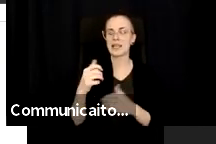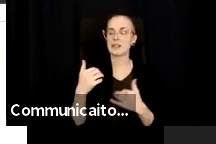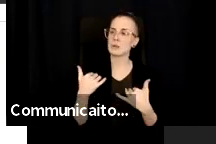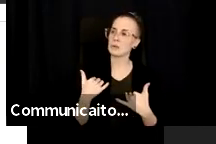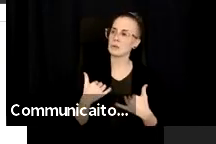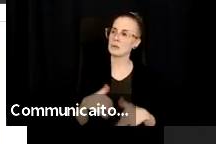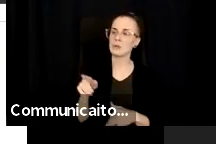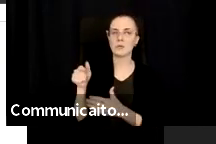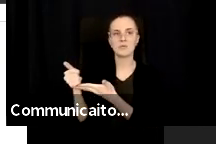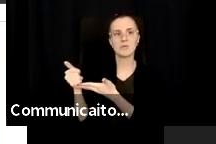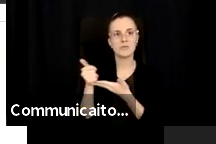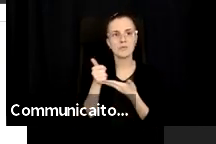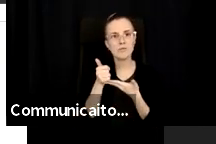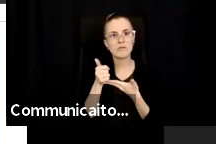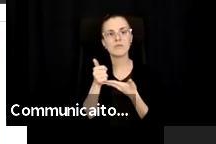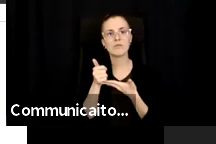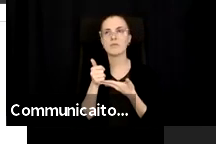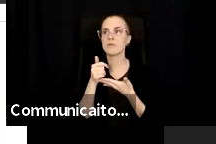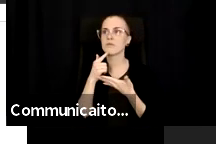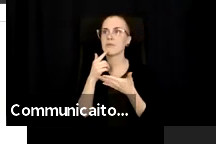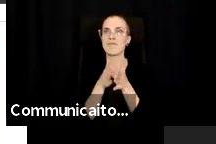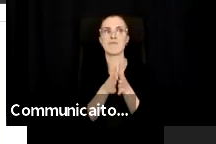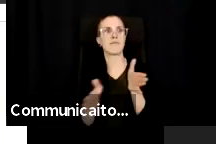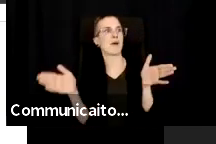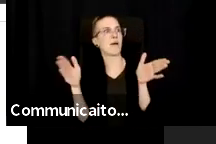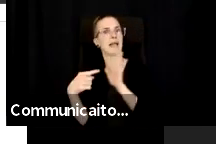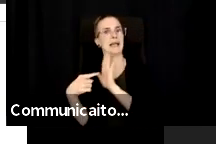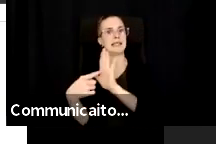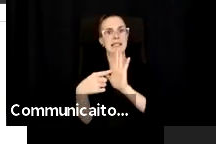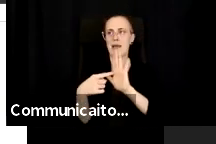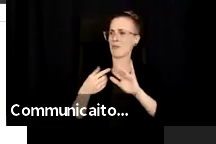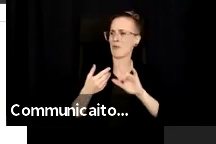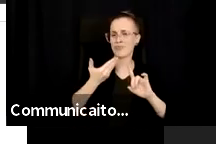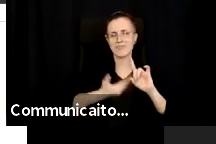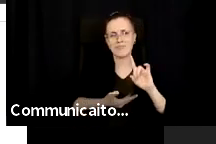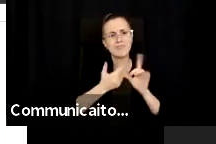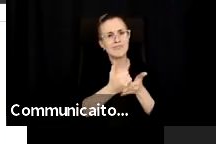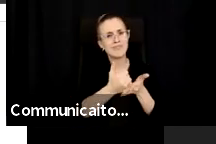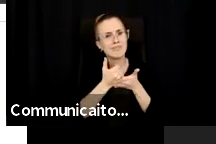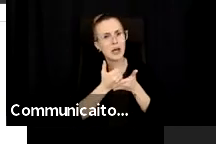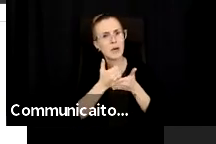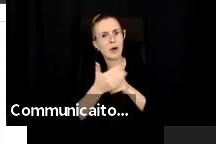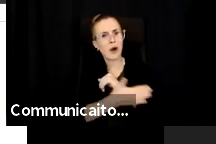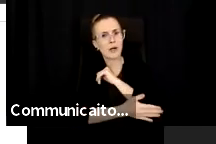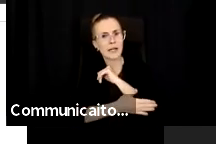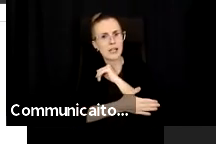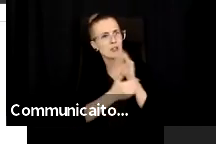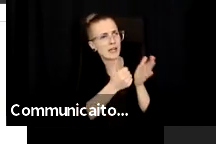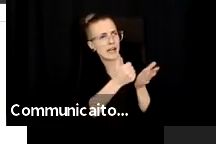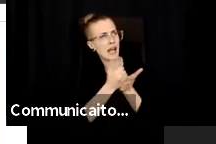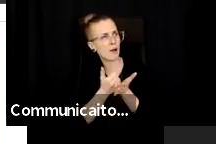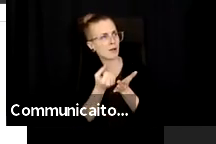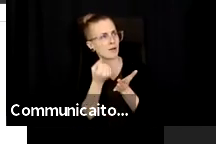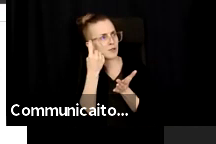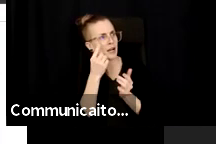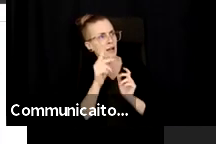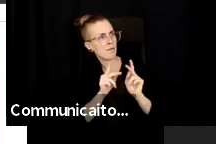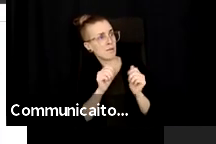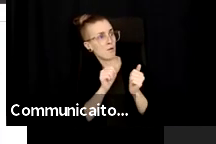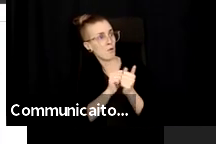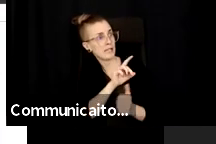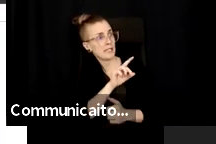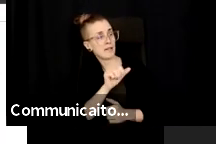and humble example, he's helped our nation. He's helped it understand that people with disabilities not only